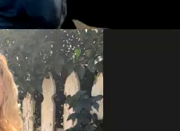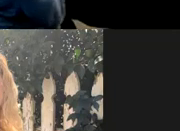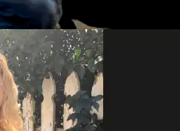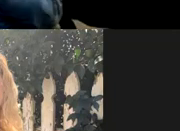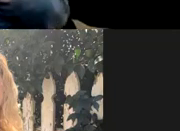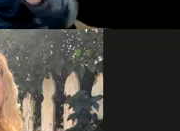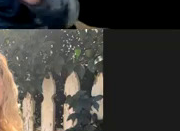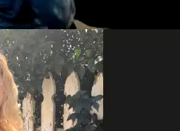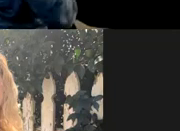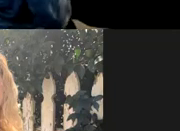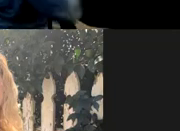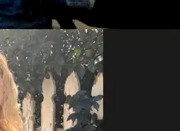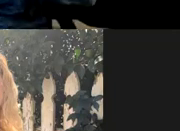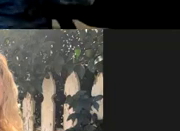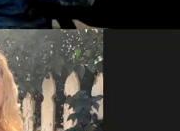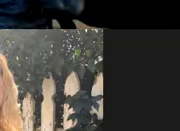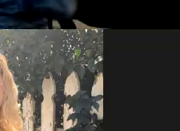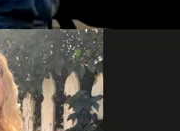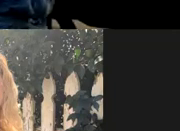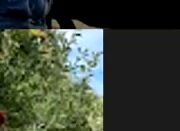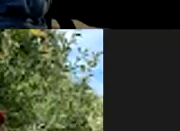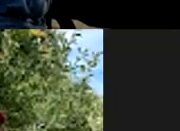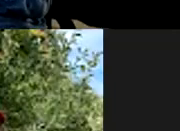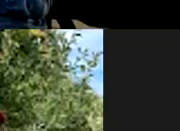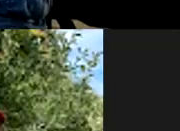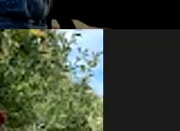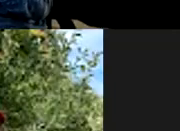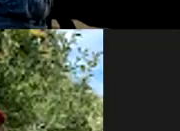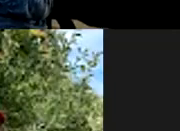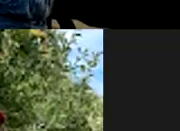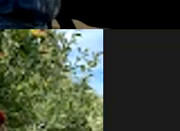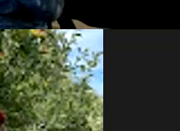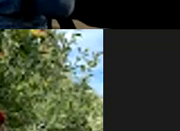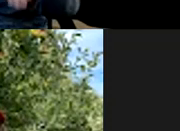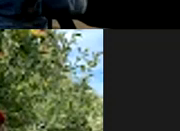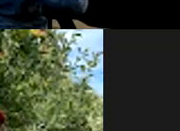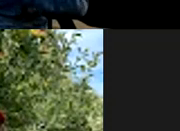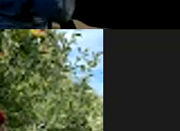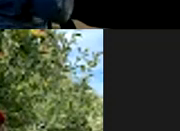email myself or Steve. I'll put our emails in the chat.